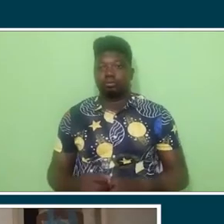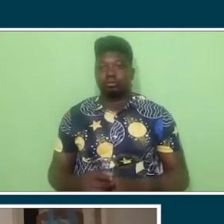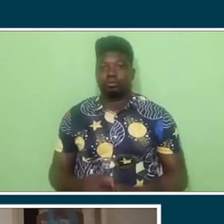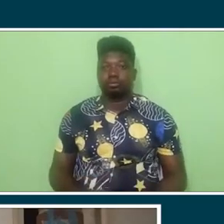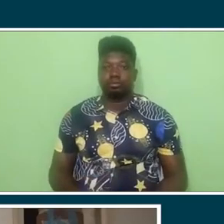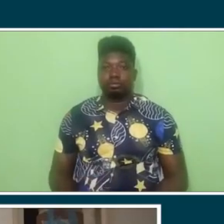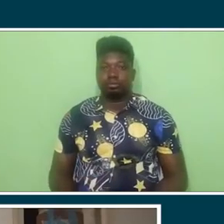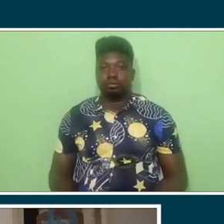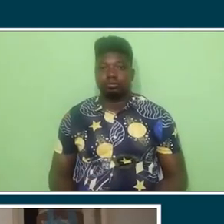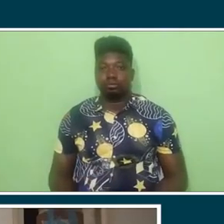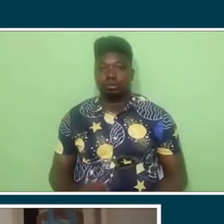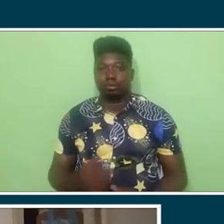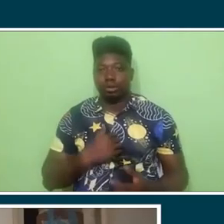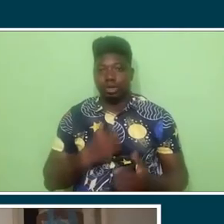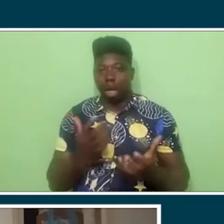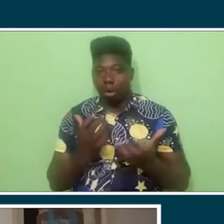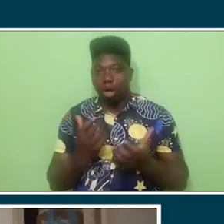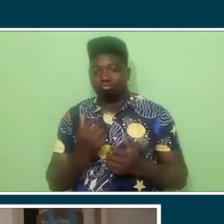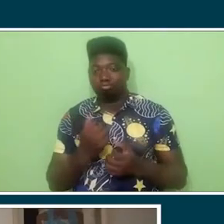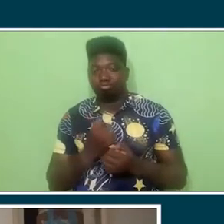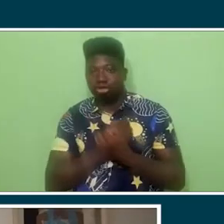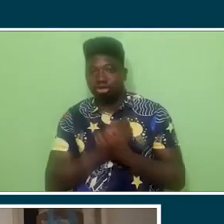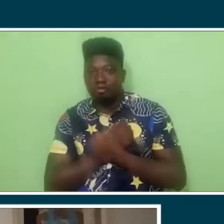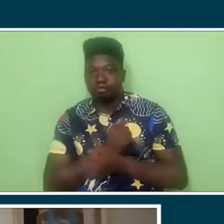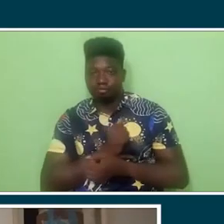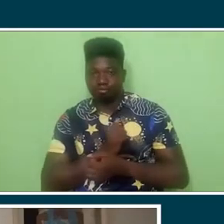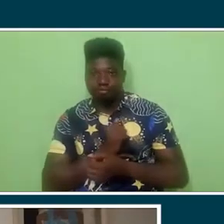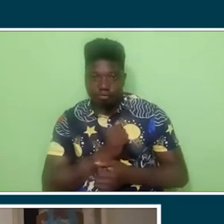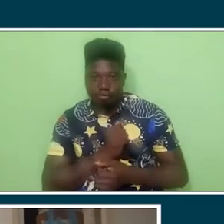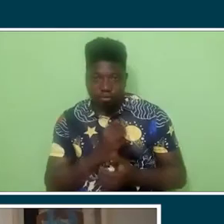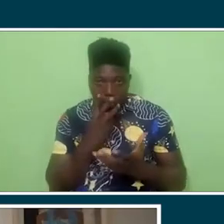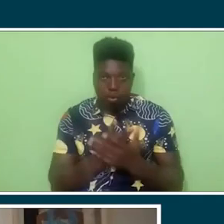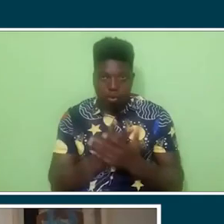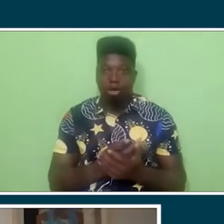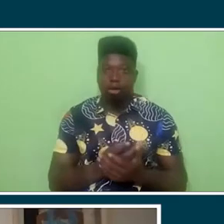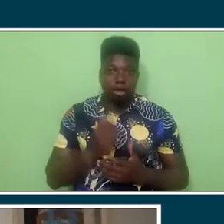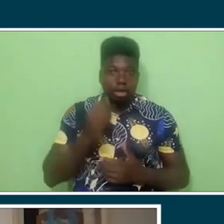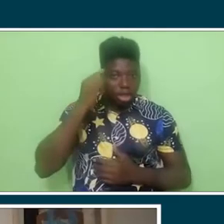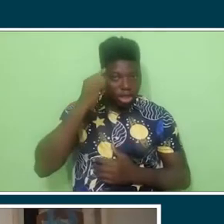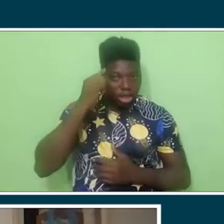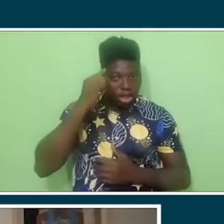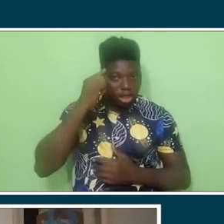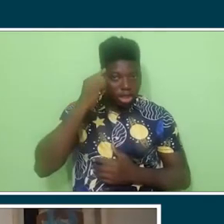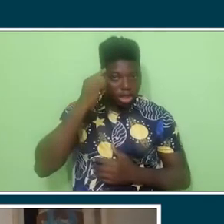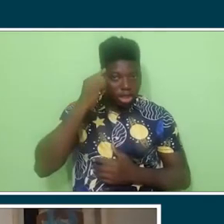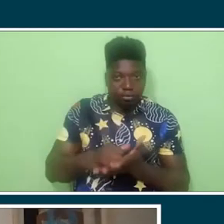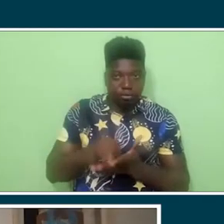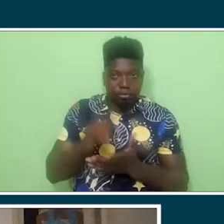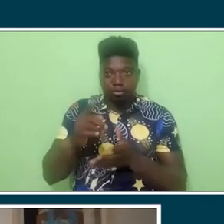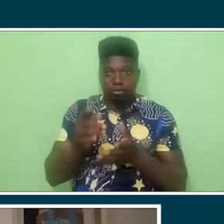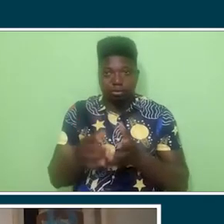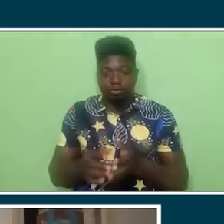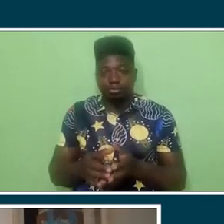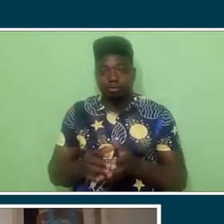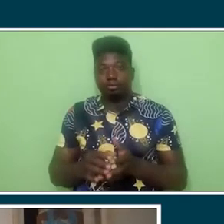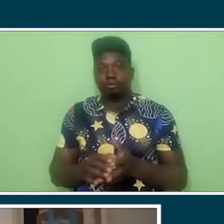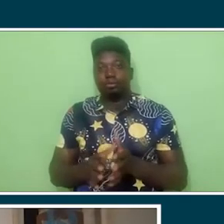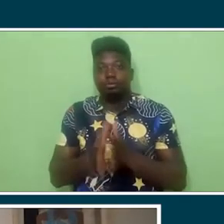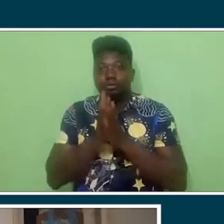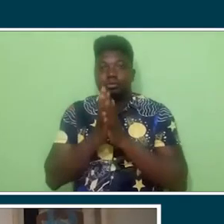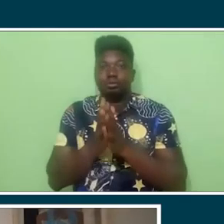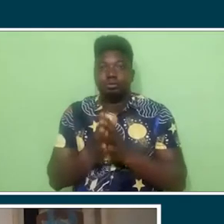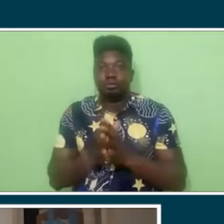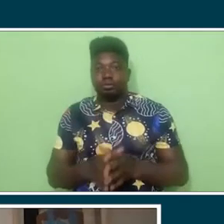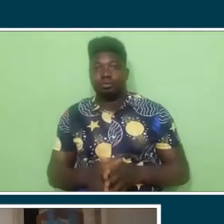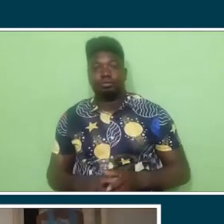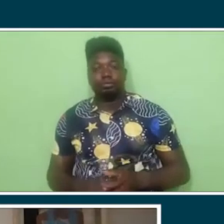well. And so I think the question that you asked is like deceivingly simple, because it's an extraordinary, like that's